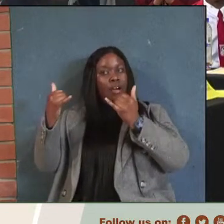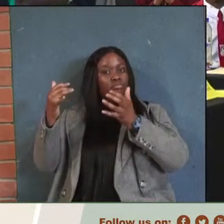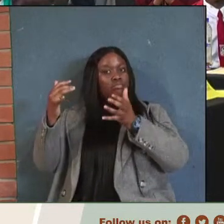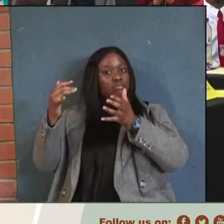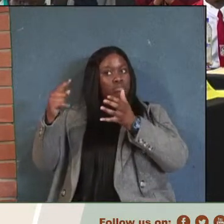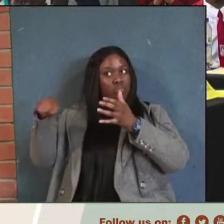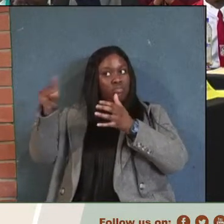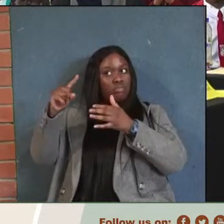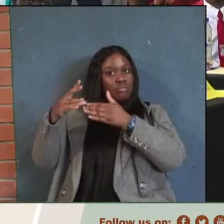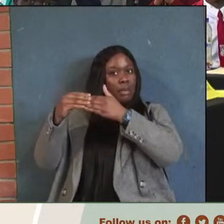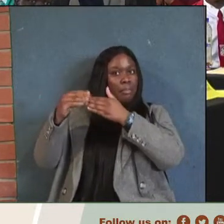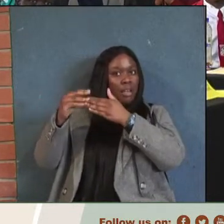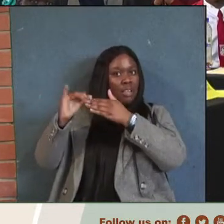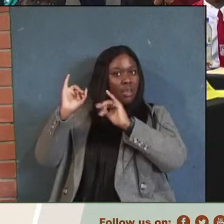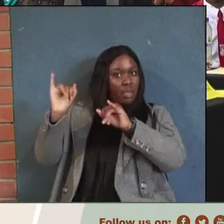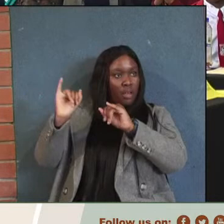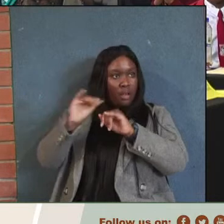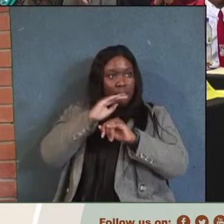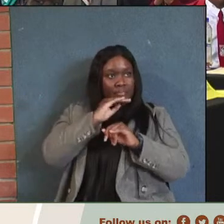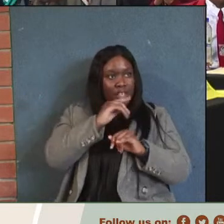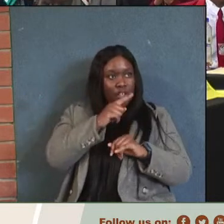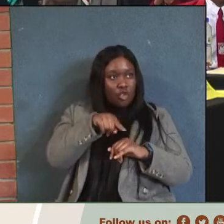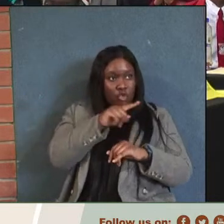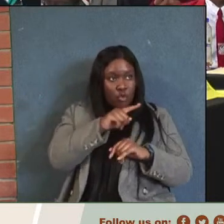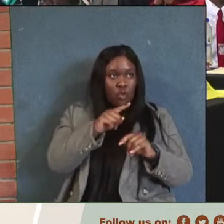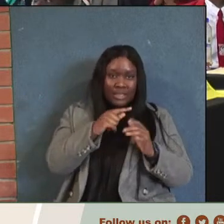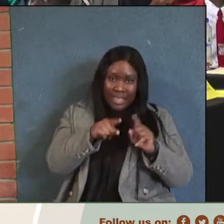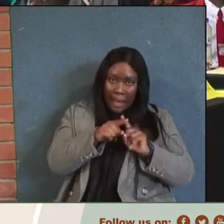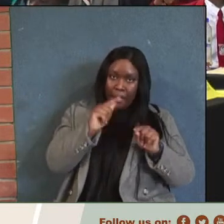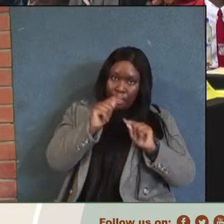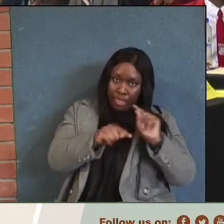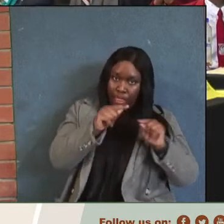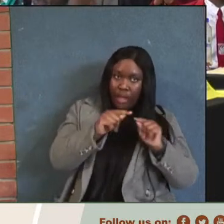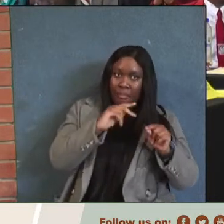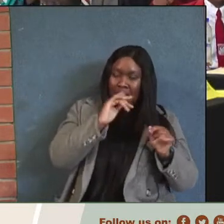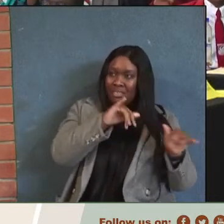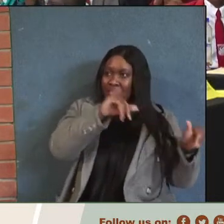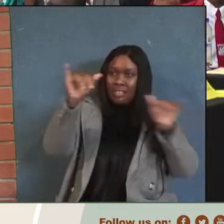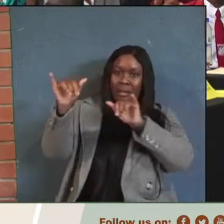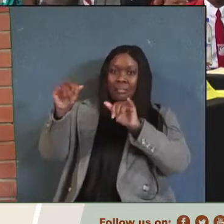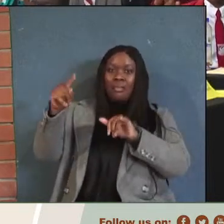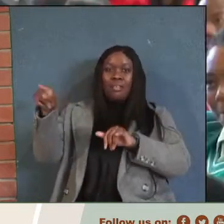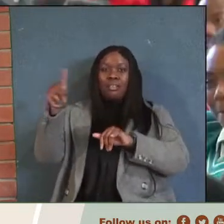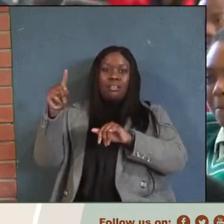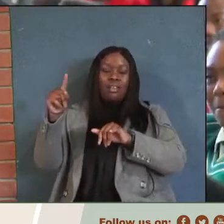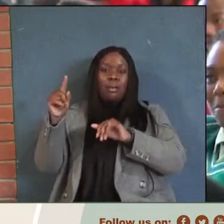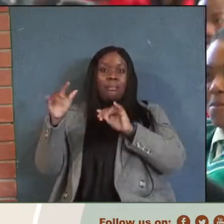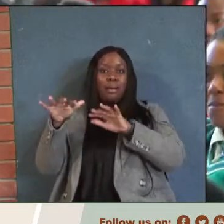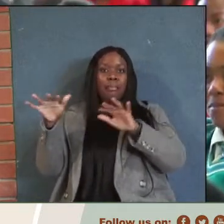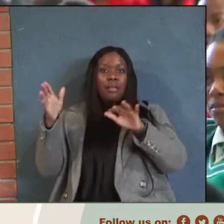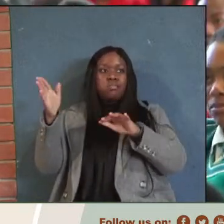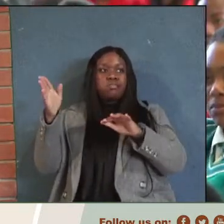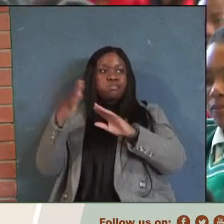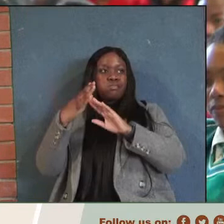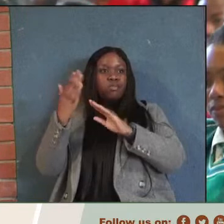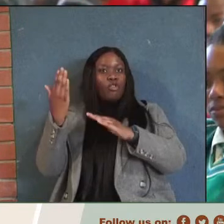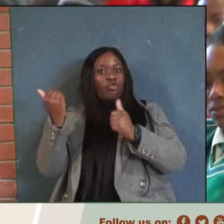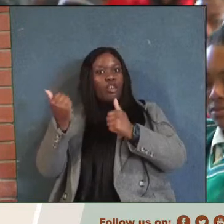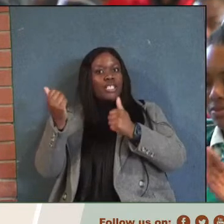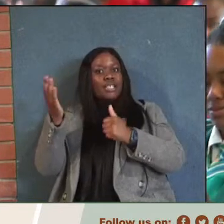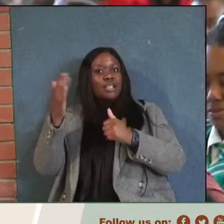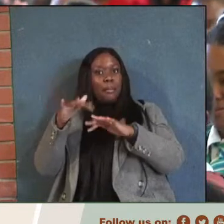of our country. So if you act like this and not answer her and insult her, you are rather no different from the current people we have in parliament.